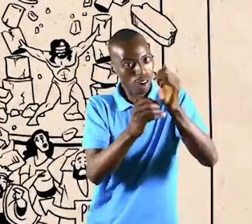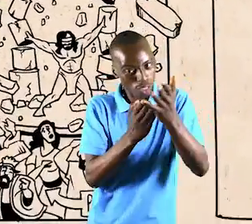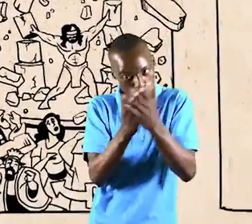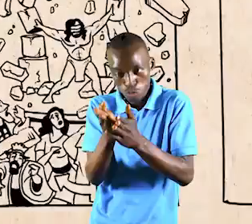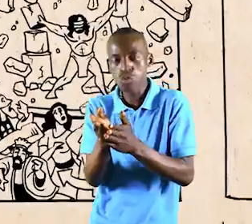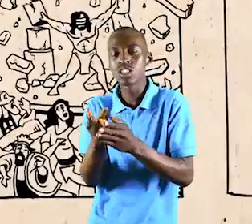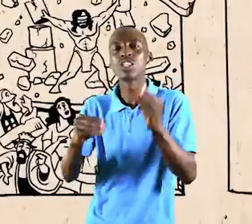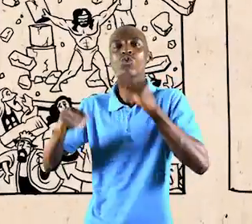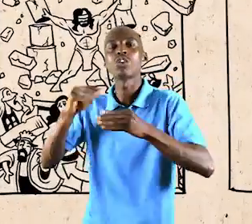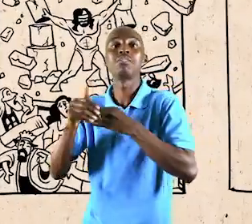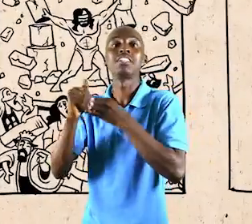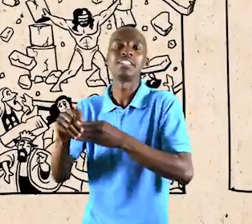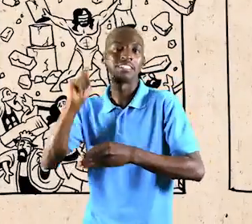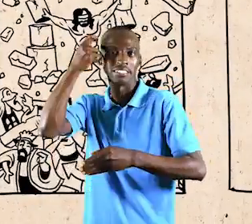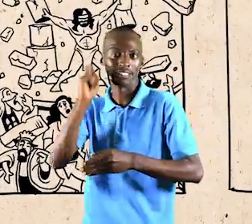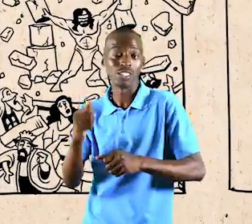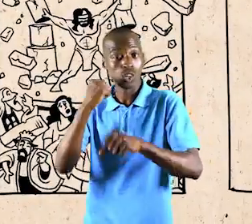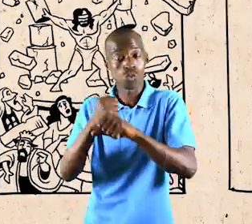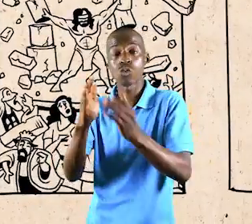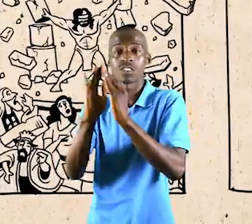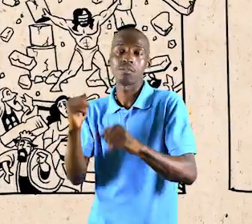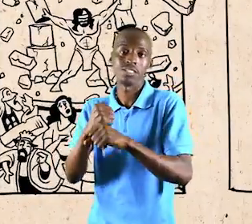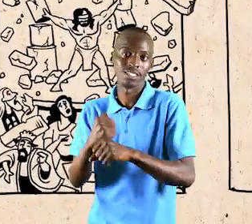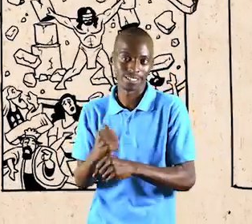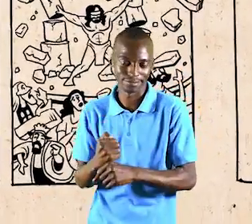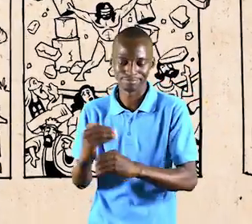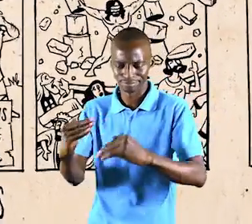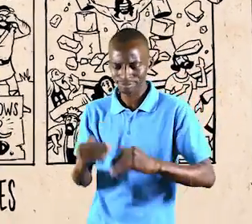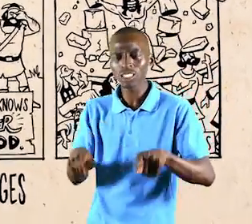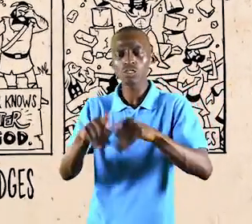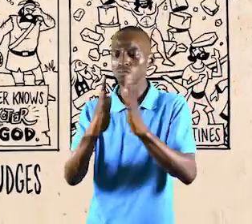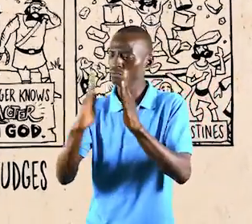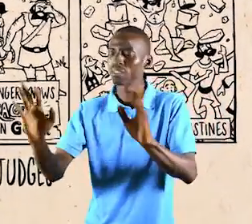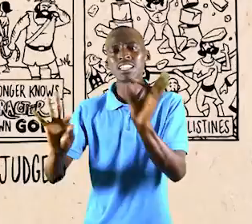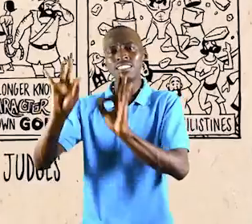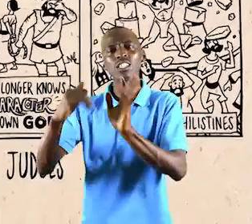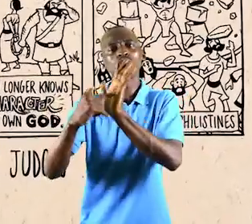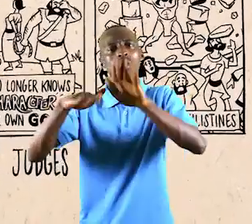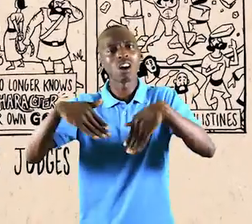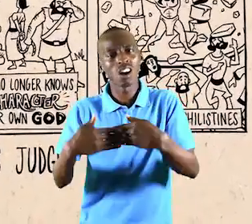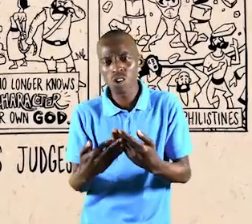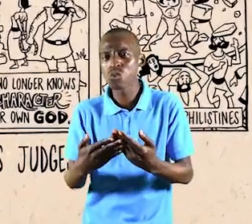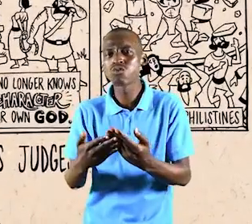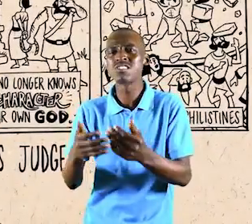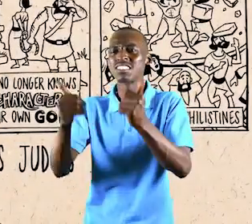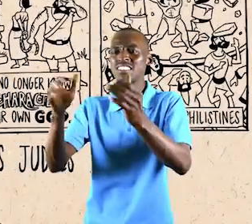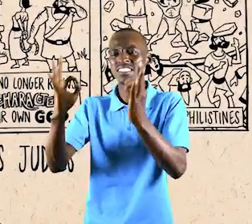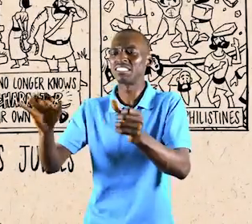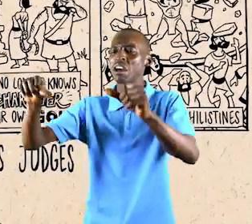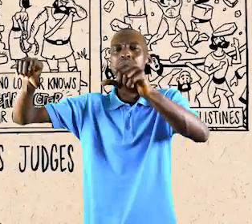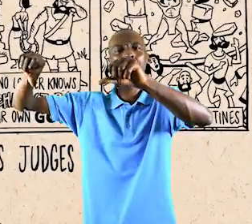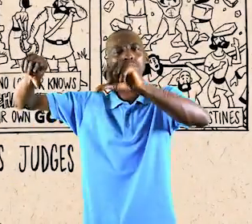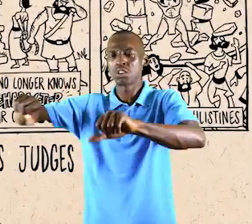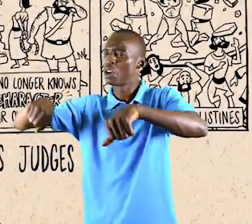these corrupt leaders. And so work with them he does. This whole section is designed to show just how bad things have gotten. You